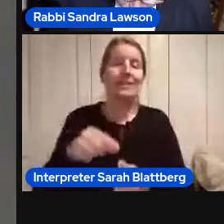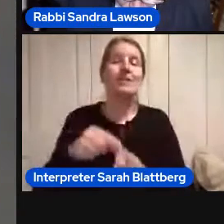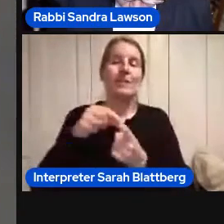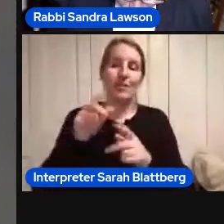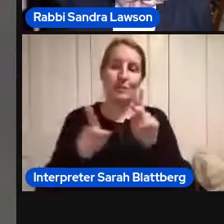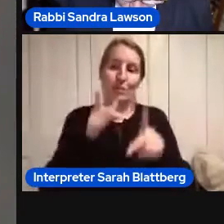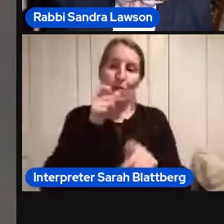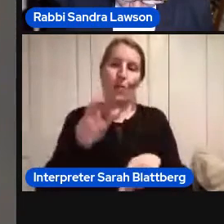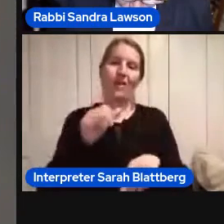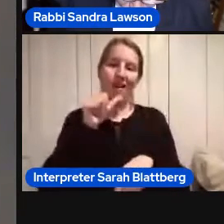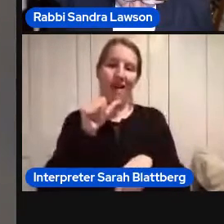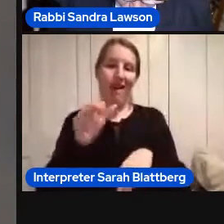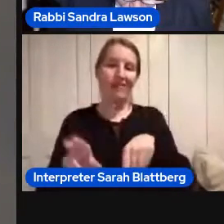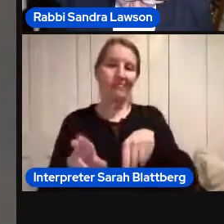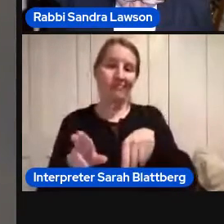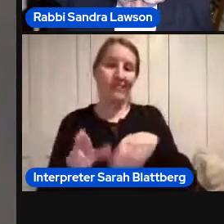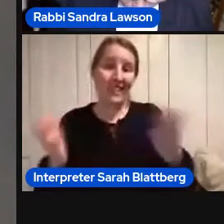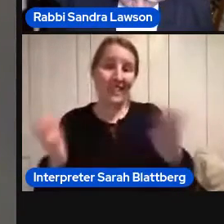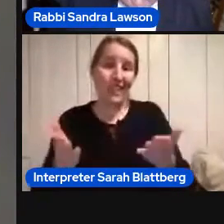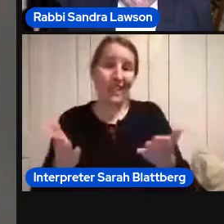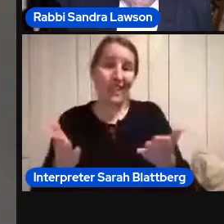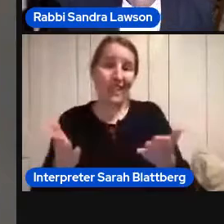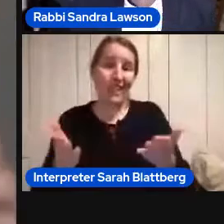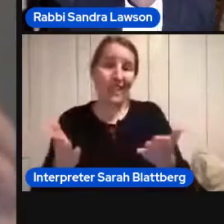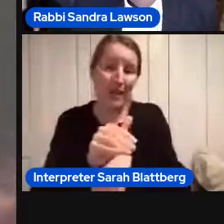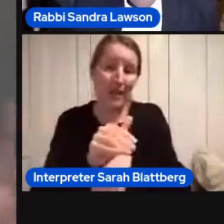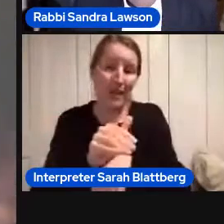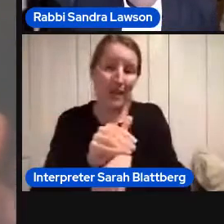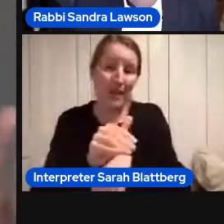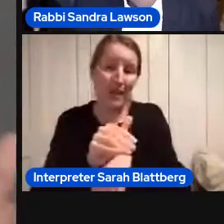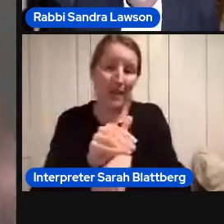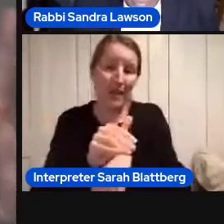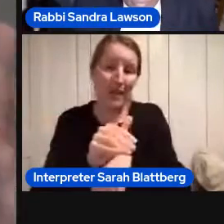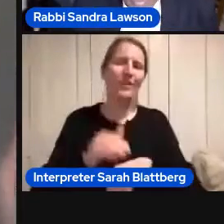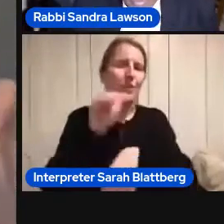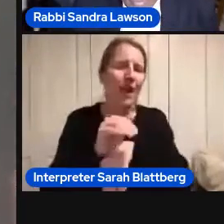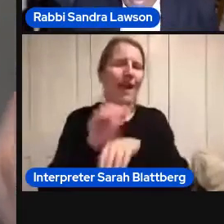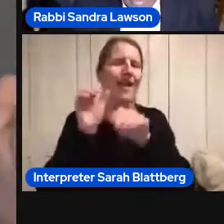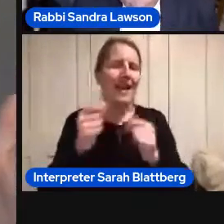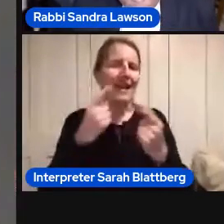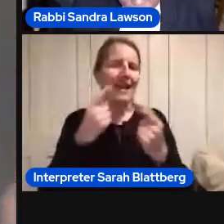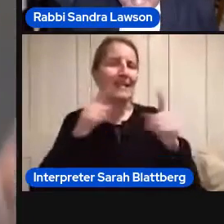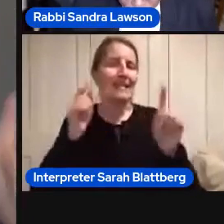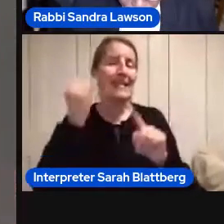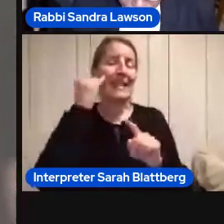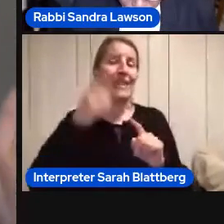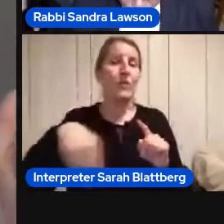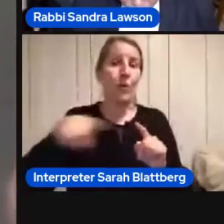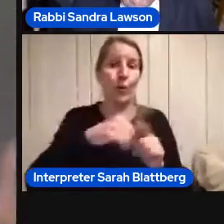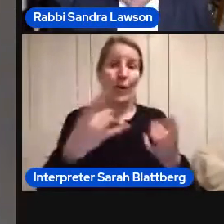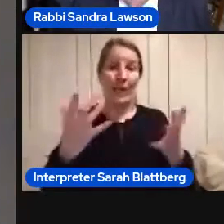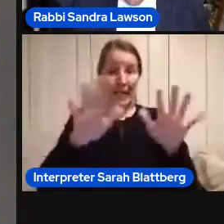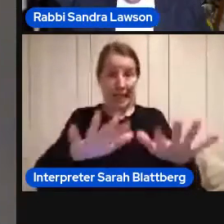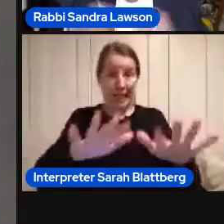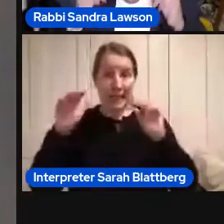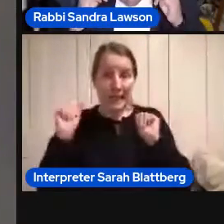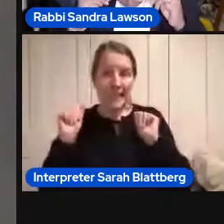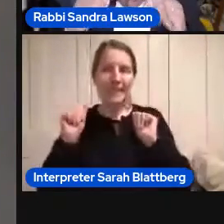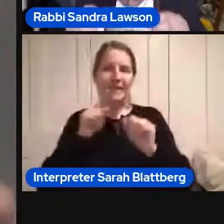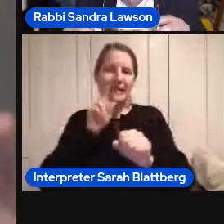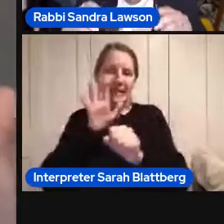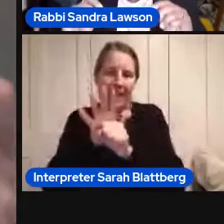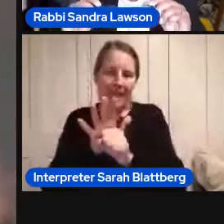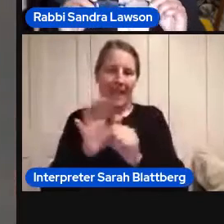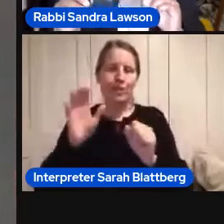the room tonight. Tonight will be a success if each of us leave dedicated to a more Jedi-informed